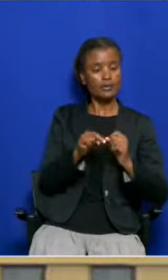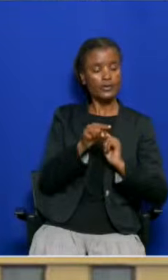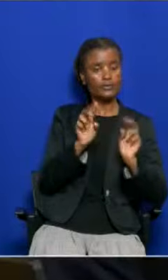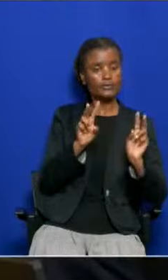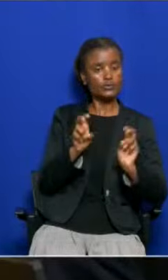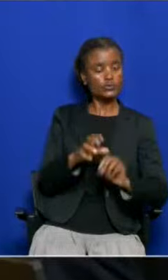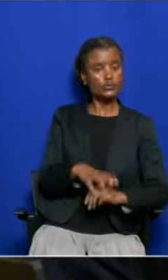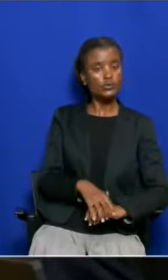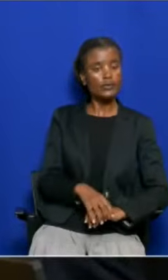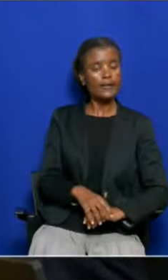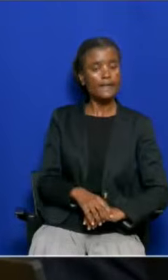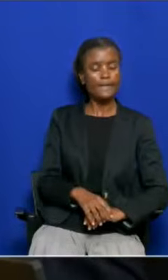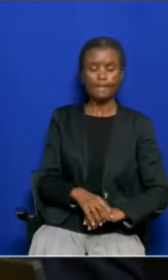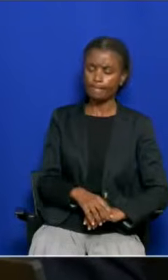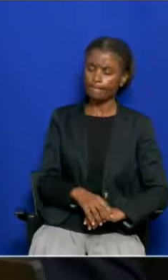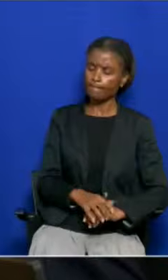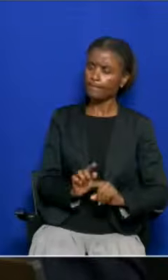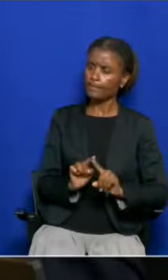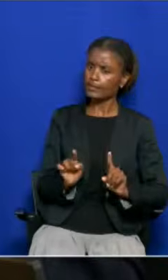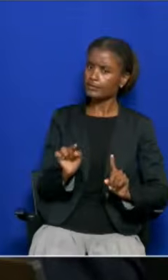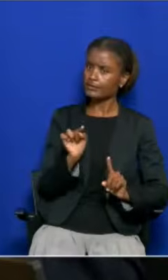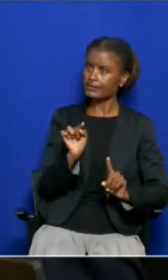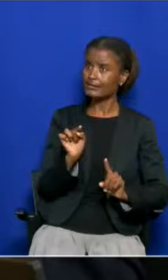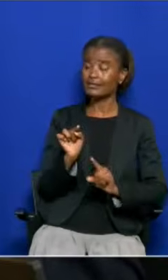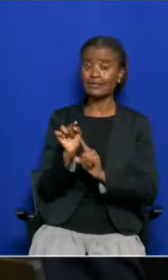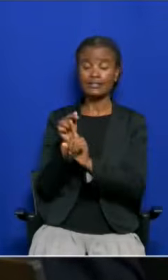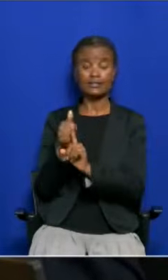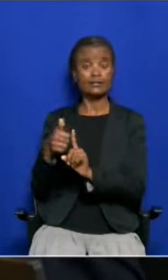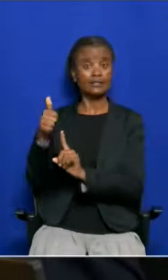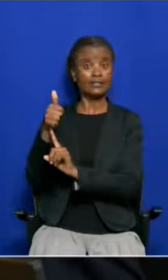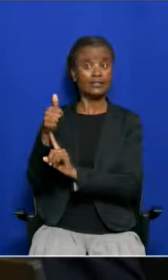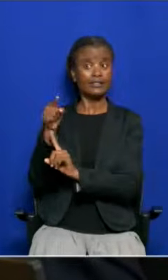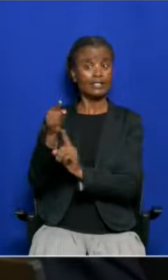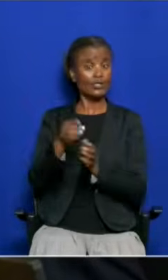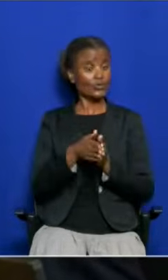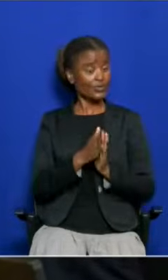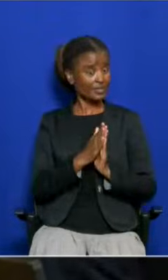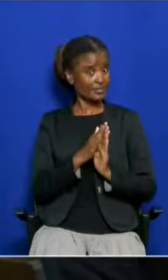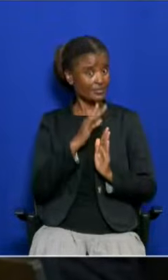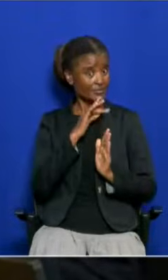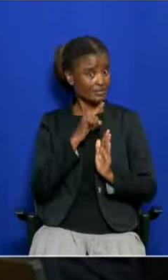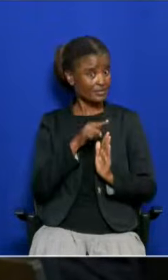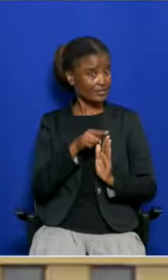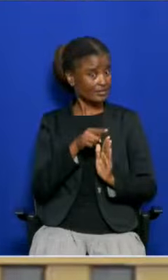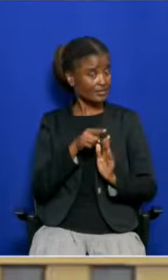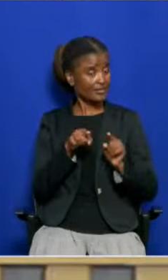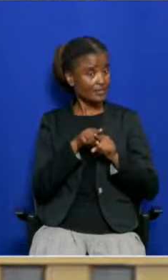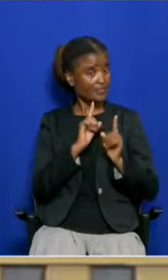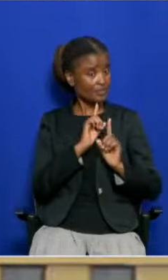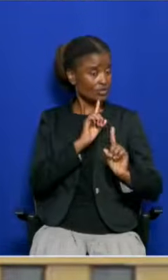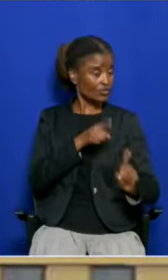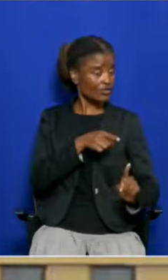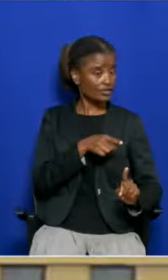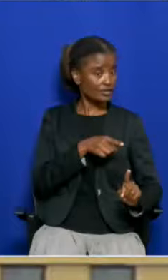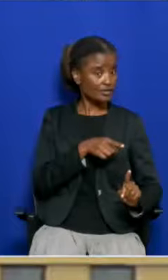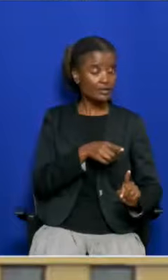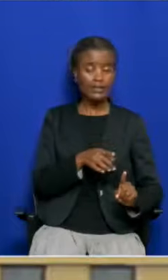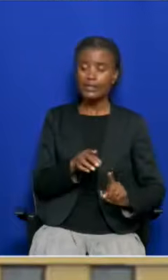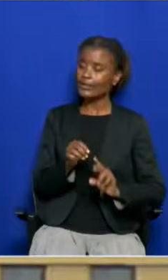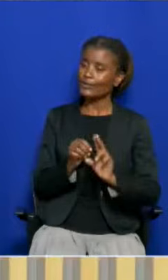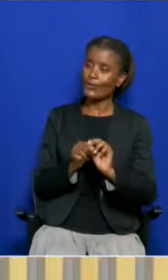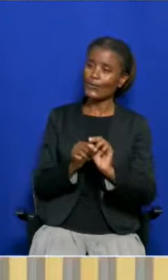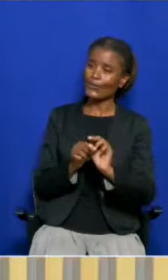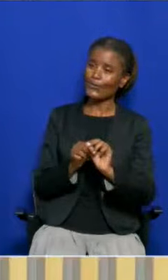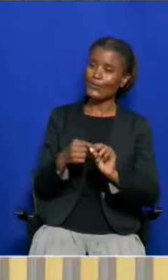But hang on, when a general makes a request, is that not something that is an instruction? I'm trying